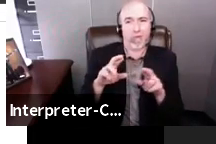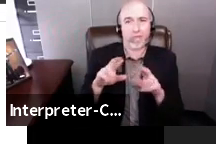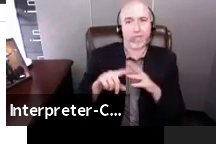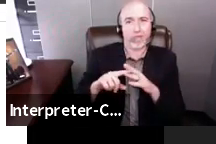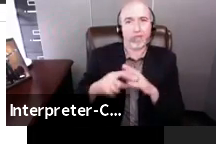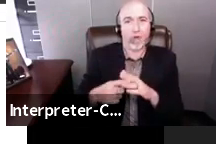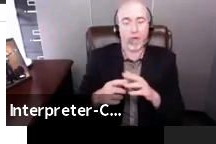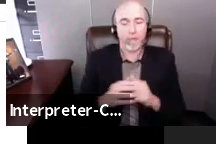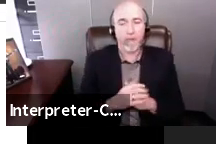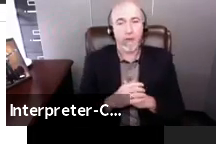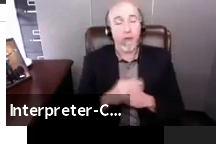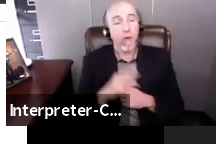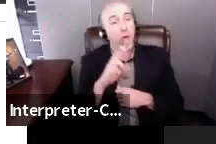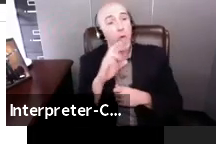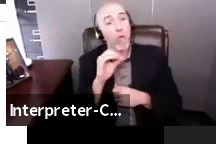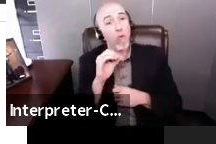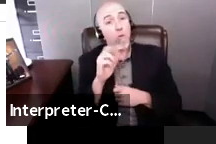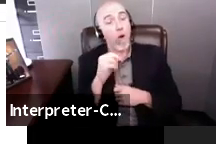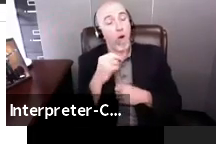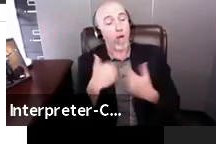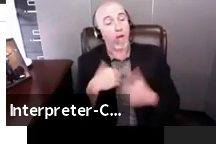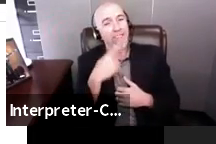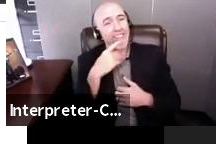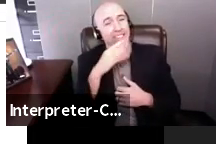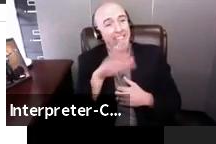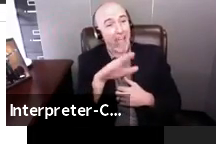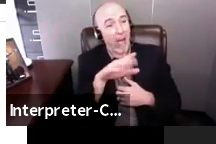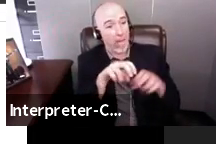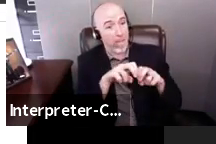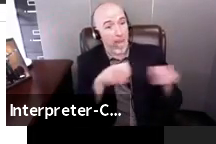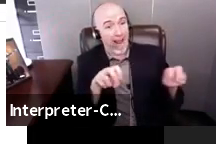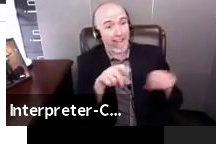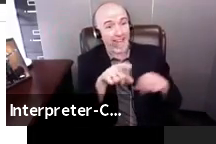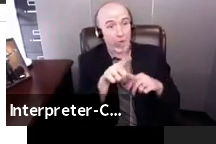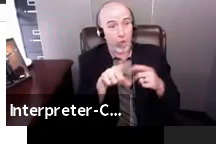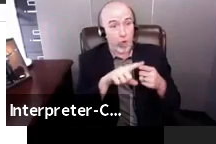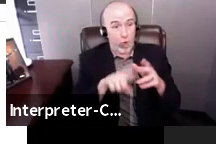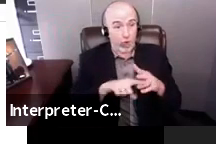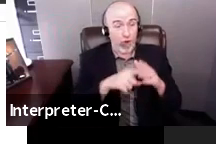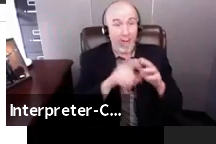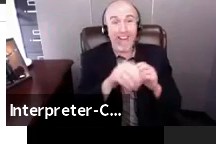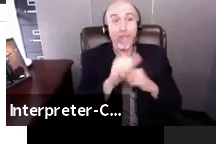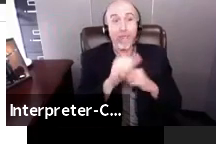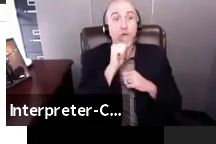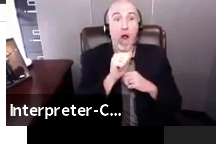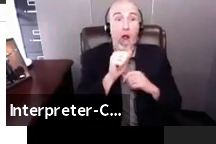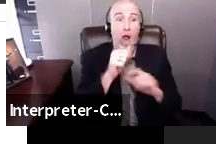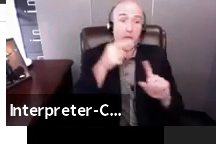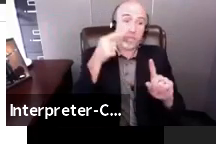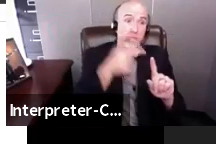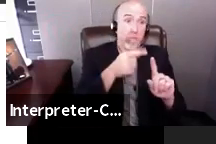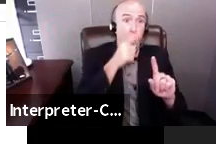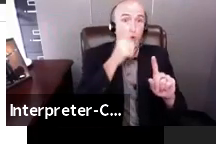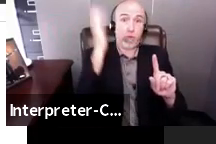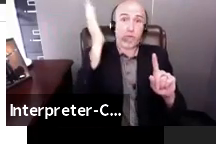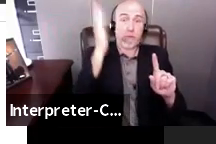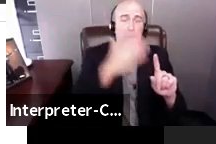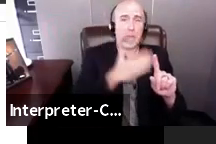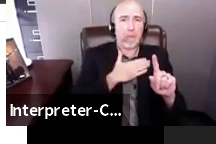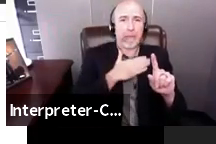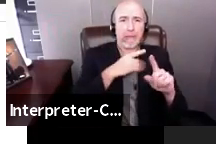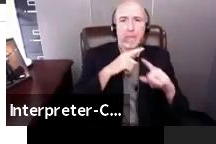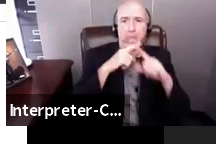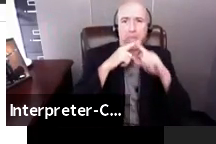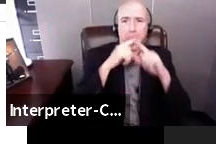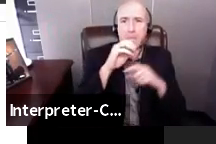And panelists, even when we get started, if you're not one of this, if you're not the speaker, please have your microphone muted as